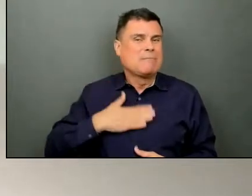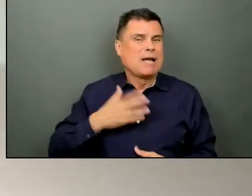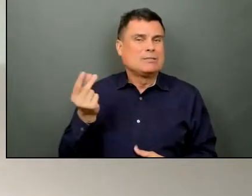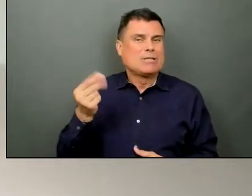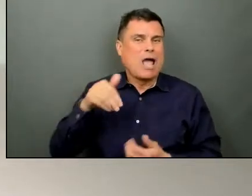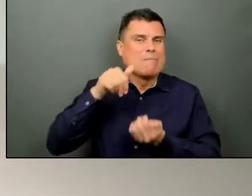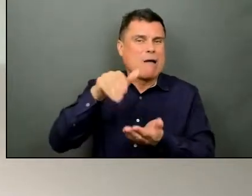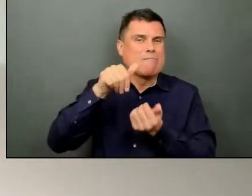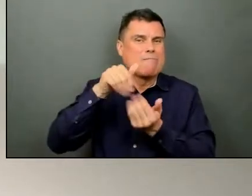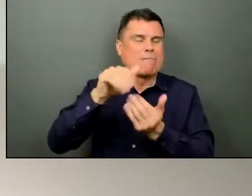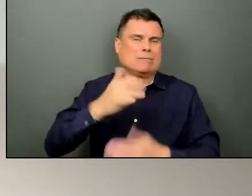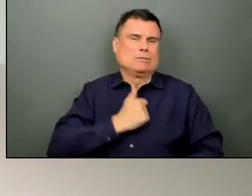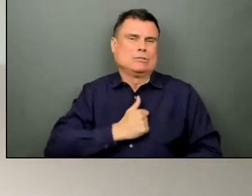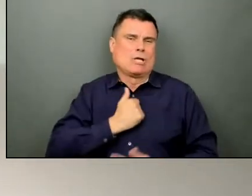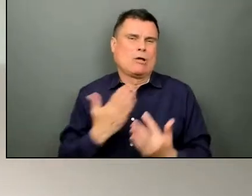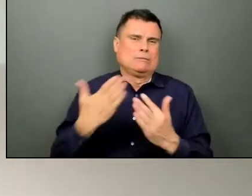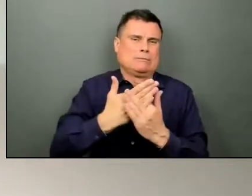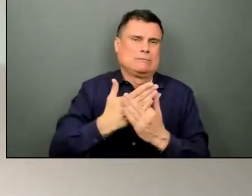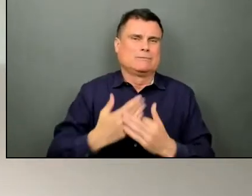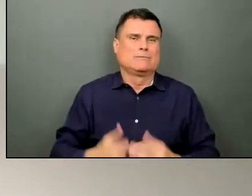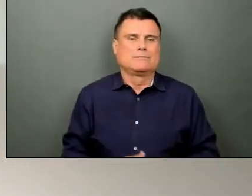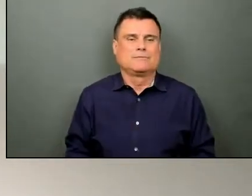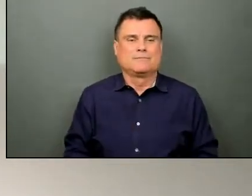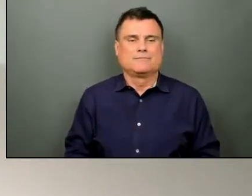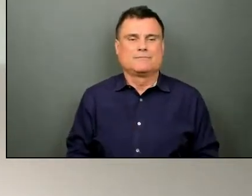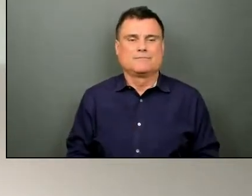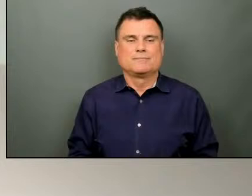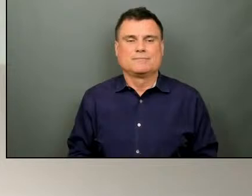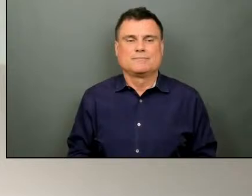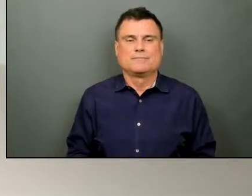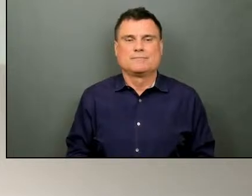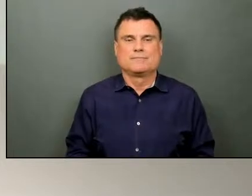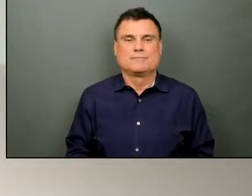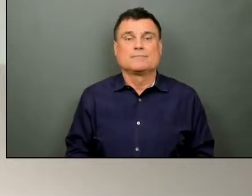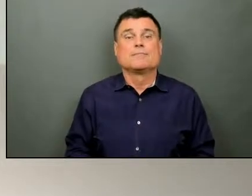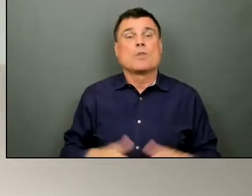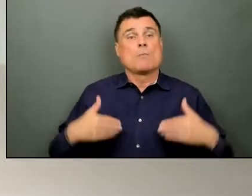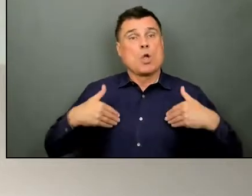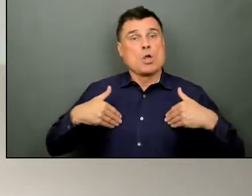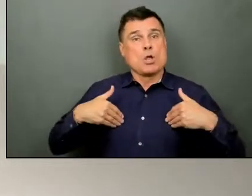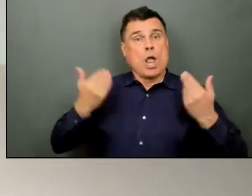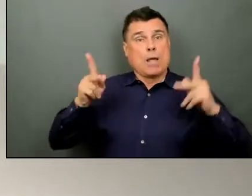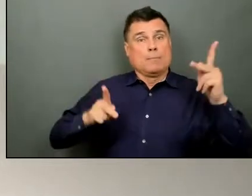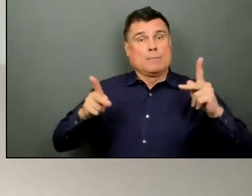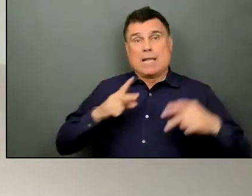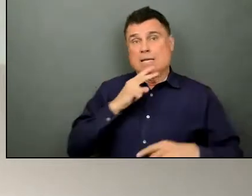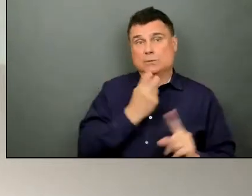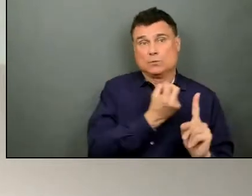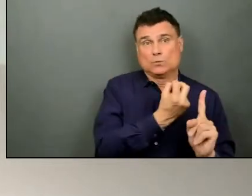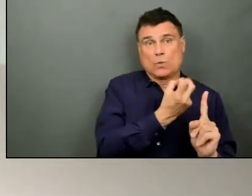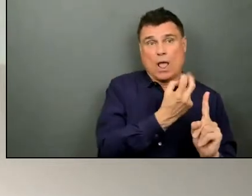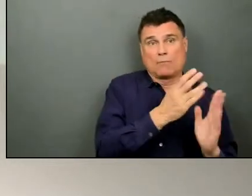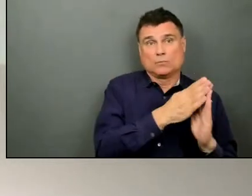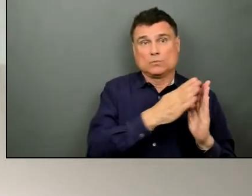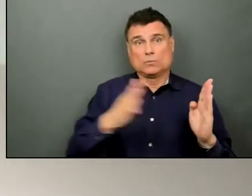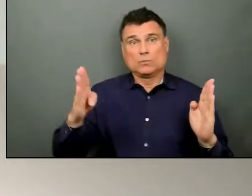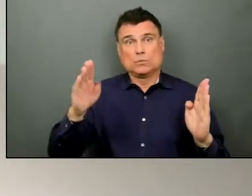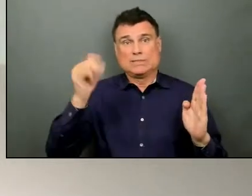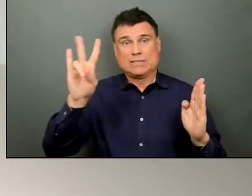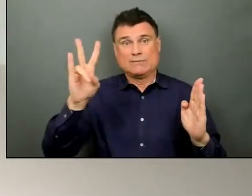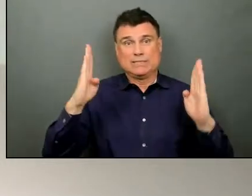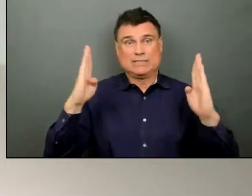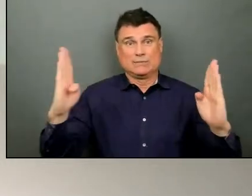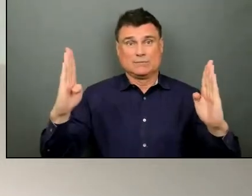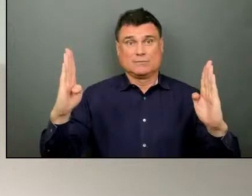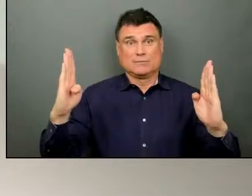I'll add that we already know that for young people ages 12 to 17 accessing our services, school counselors are